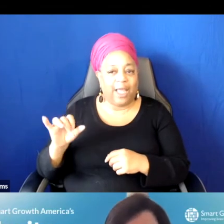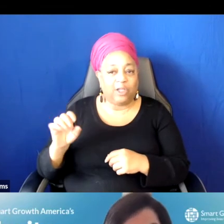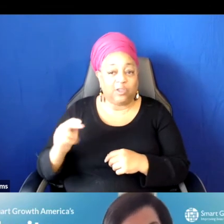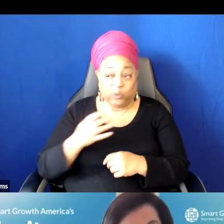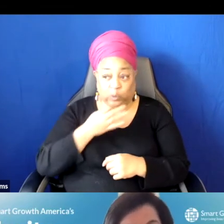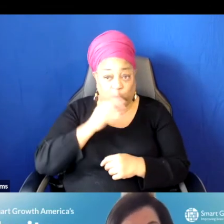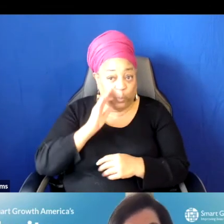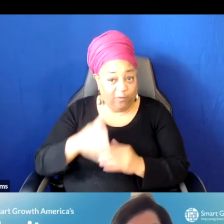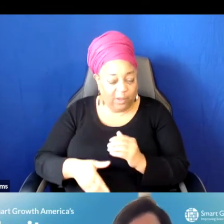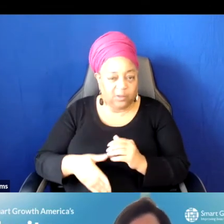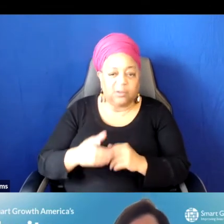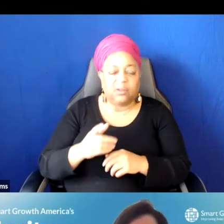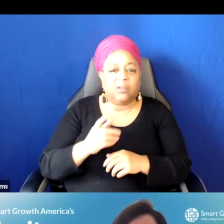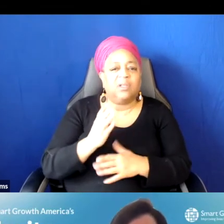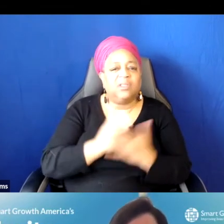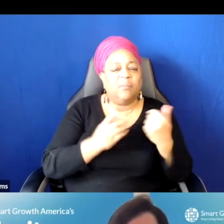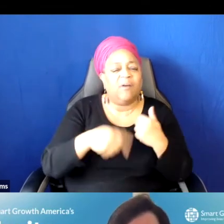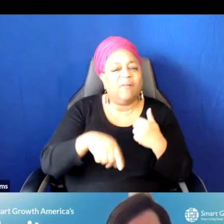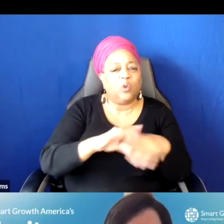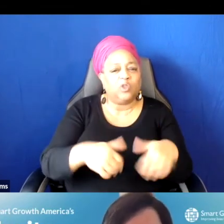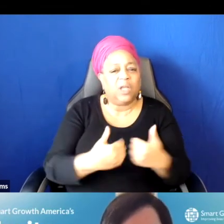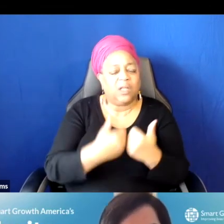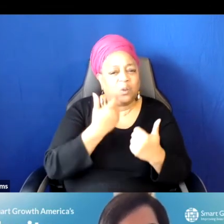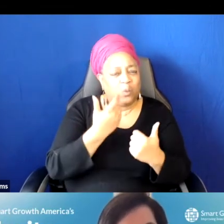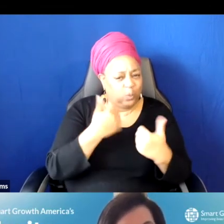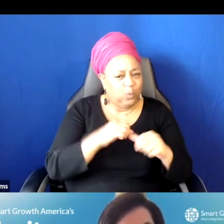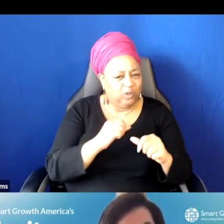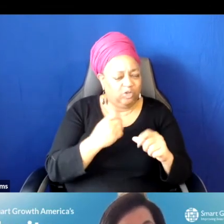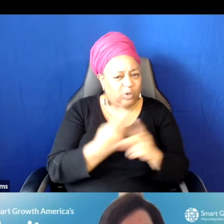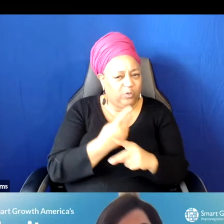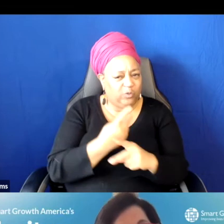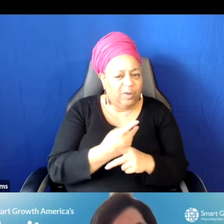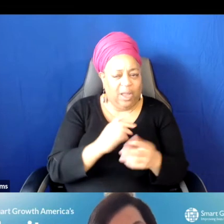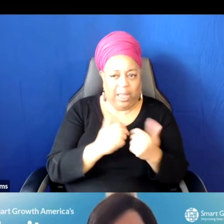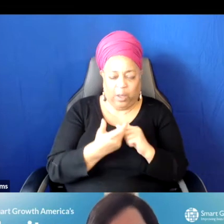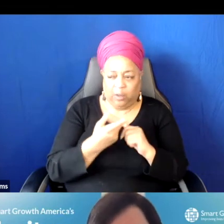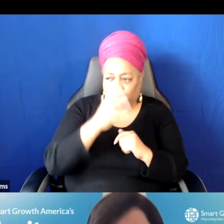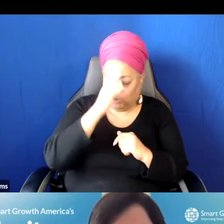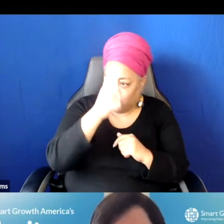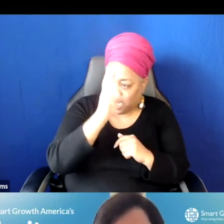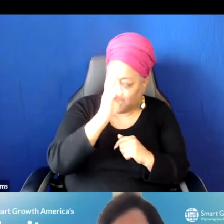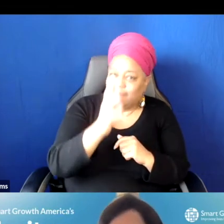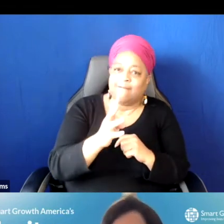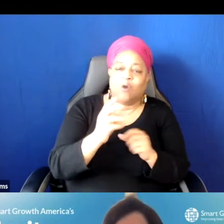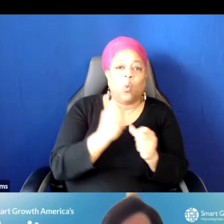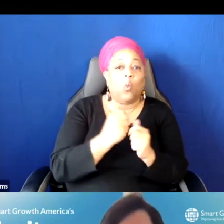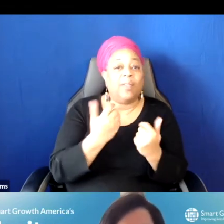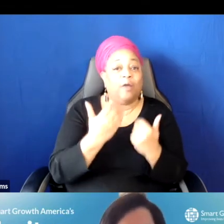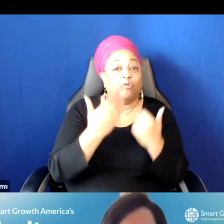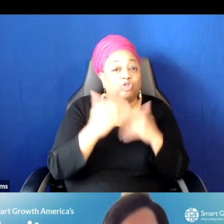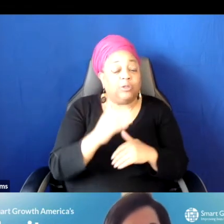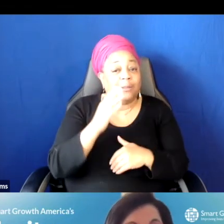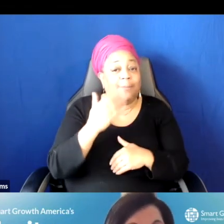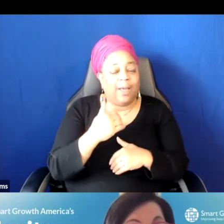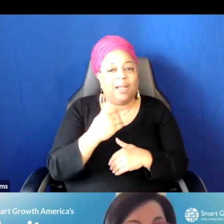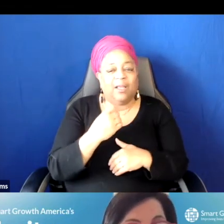those challenges, we tried to figure out other ways to be creative without being restricted by some of the red